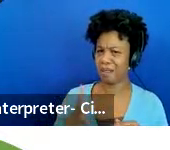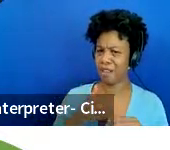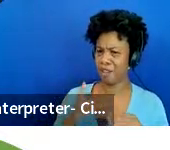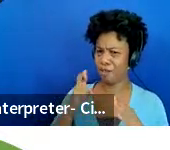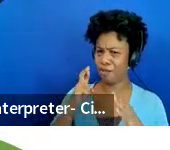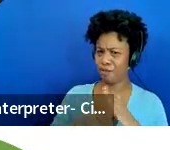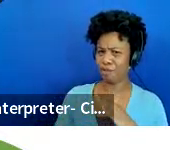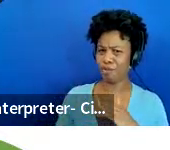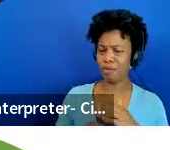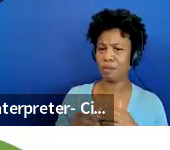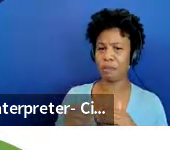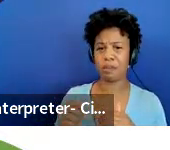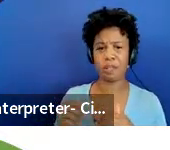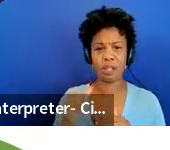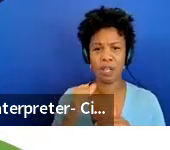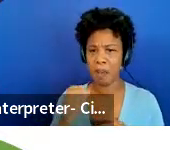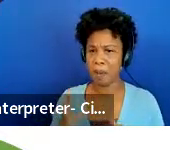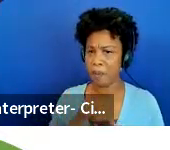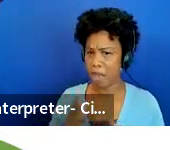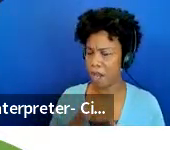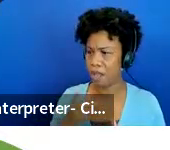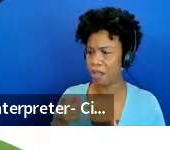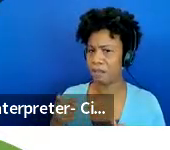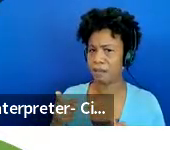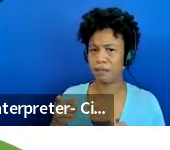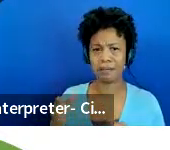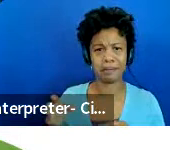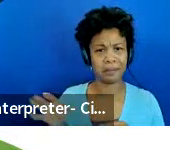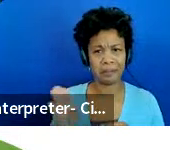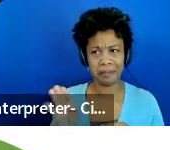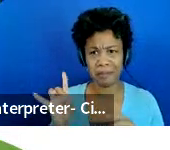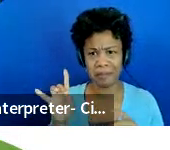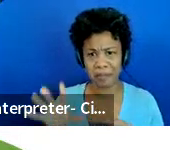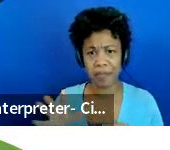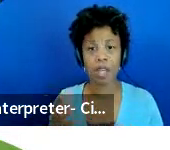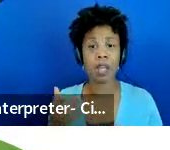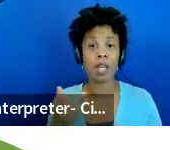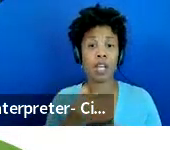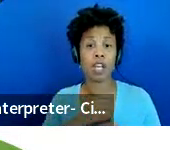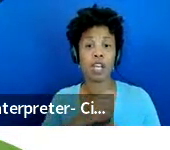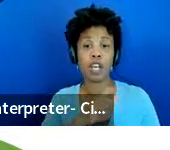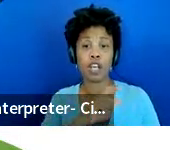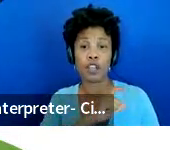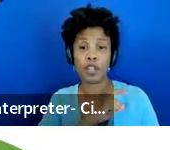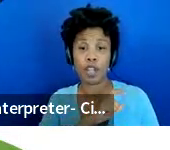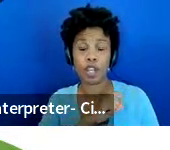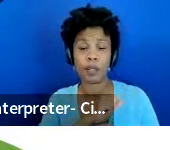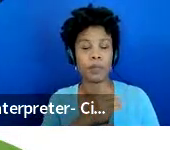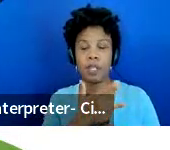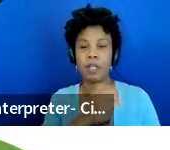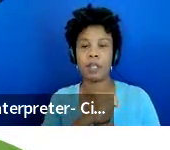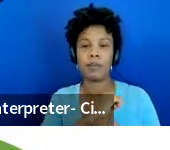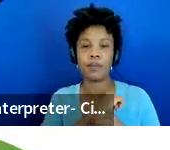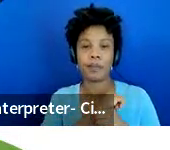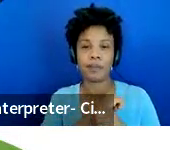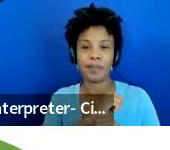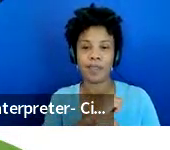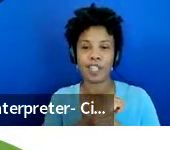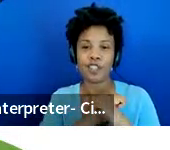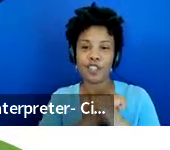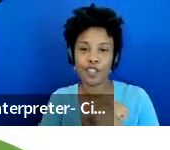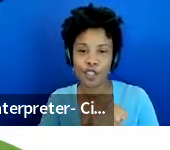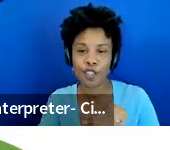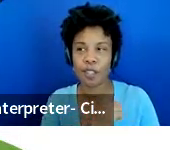other staff, and this also included security personnel. They also reported that doctors displayed superior attitudes, and these